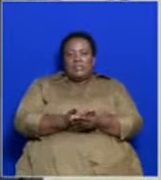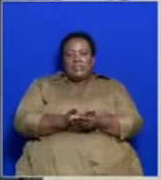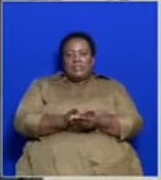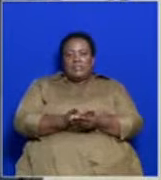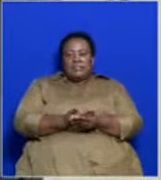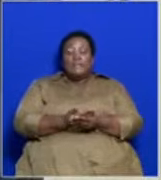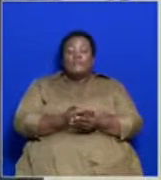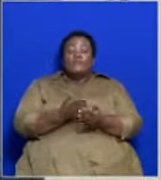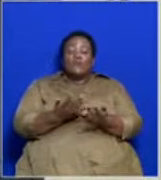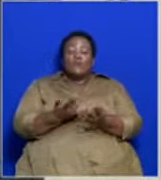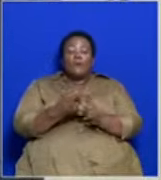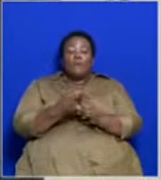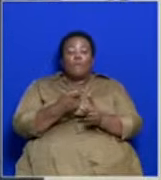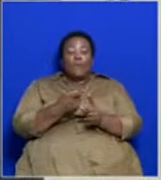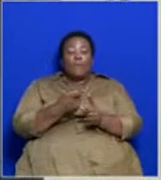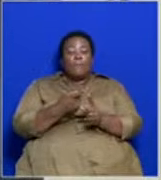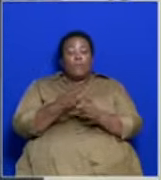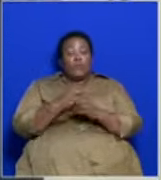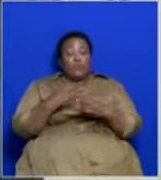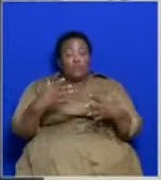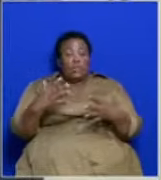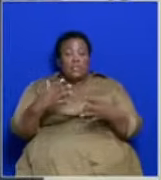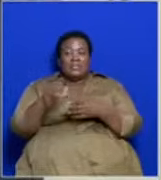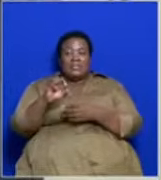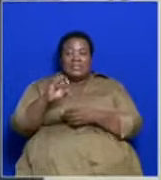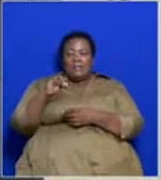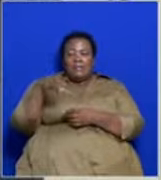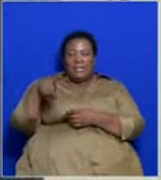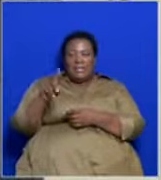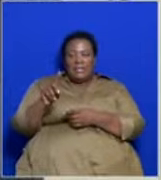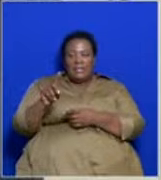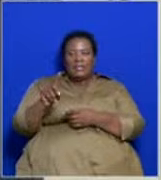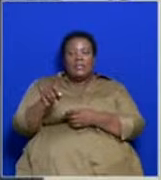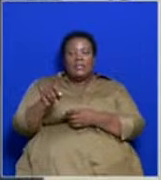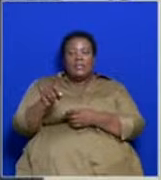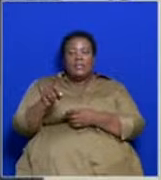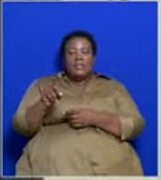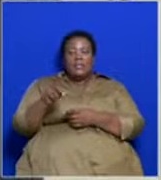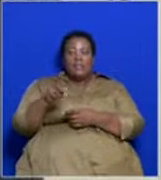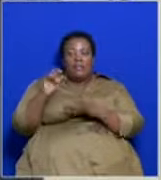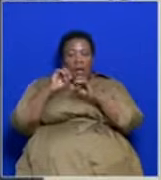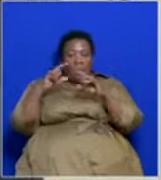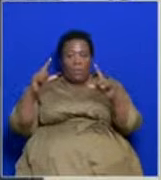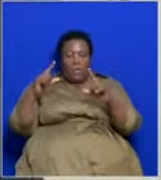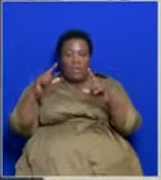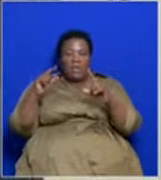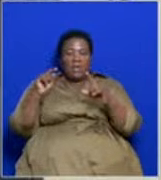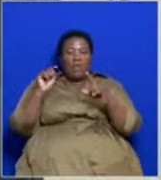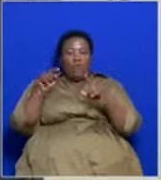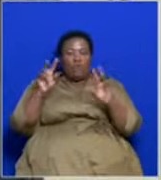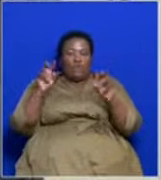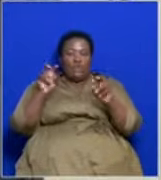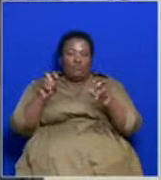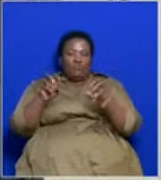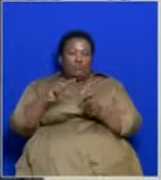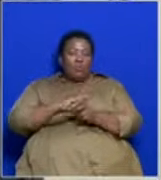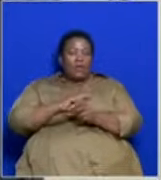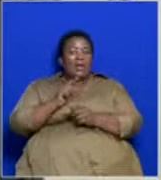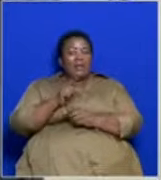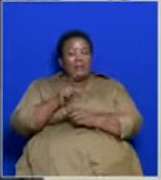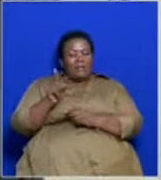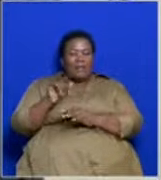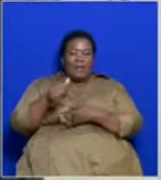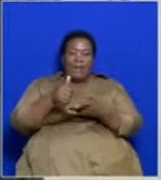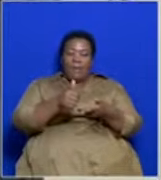word go, EMPD was aware of this matter because they are the one who assisted the